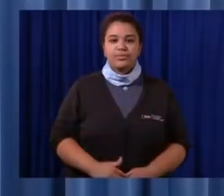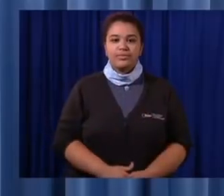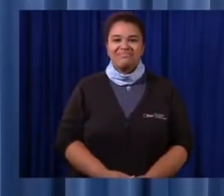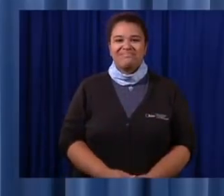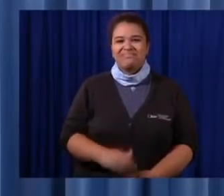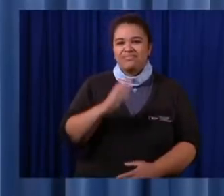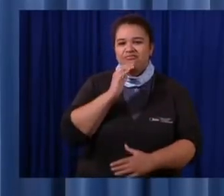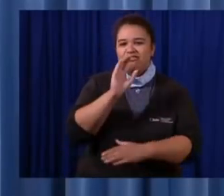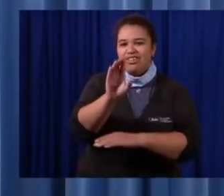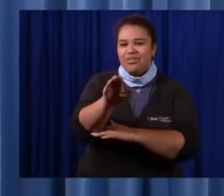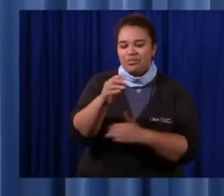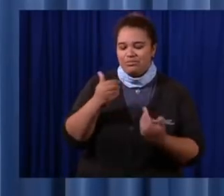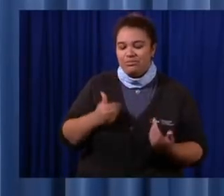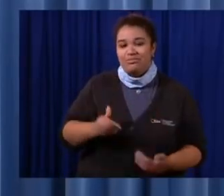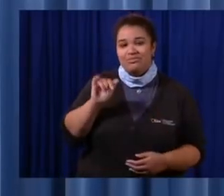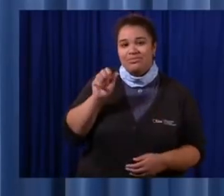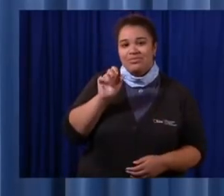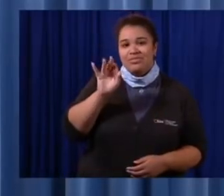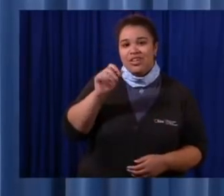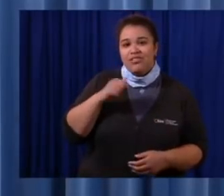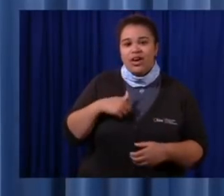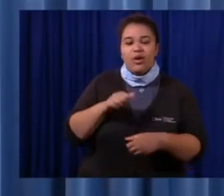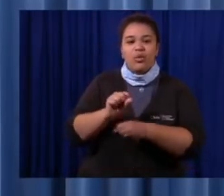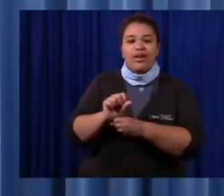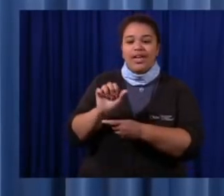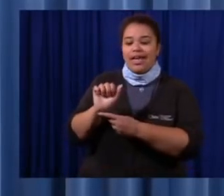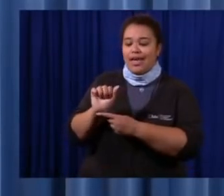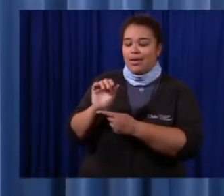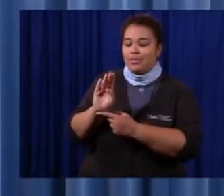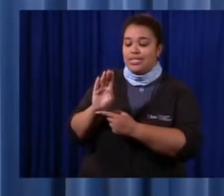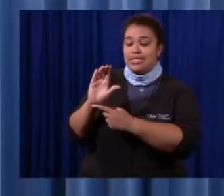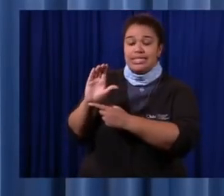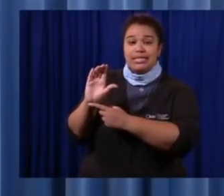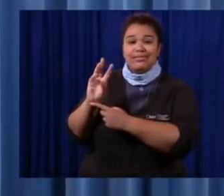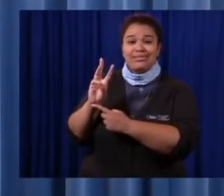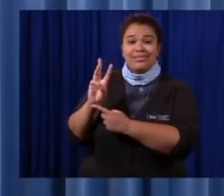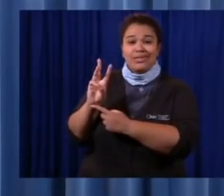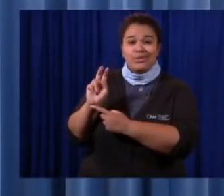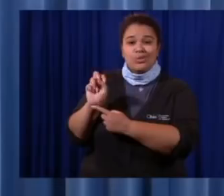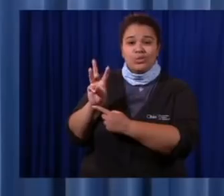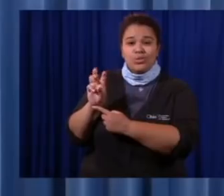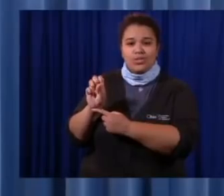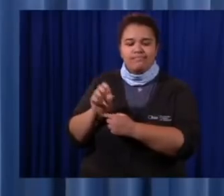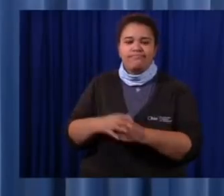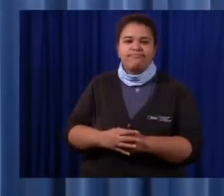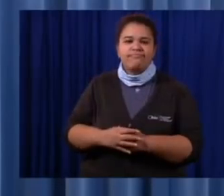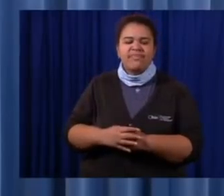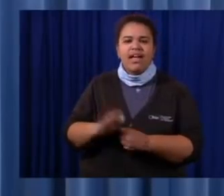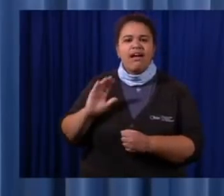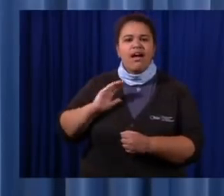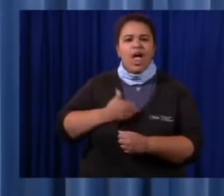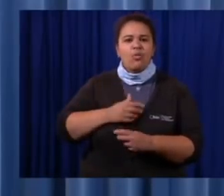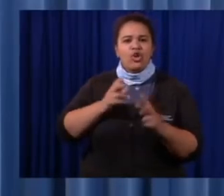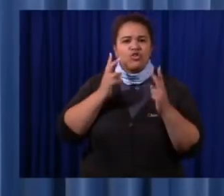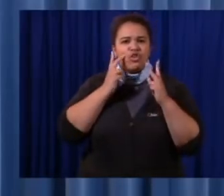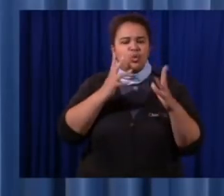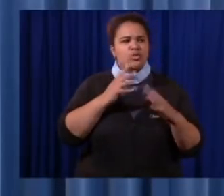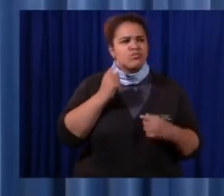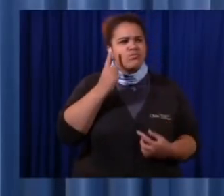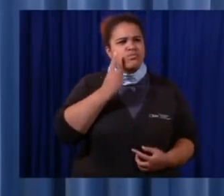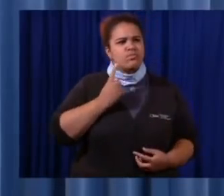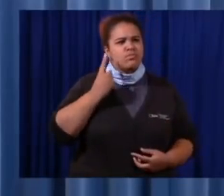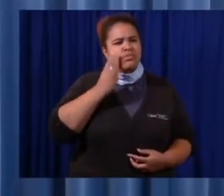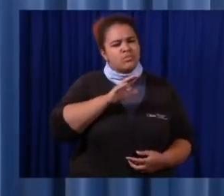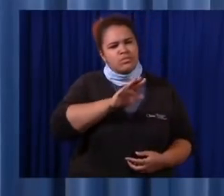Good afternoon, Governor. Jeff Reddick from ABC 6 News here in Columbus. A lot of our viewers have questioned, there is still the